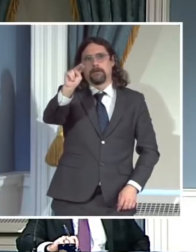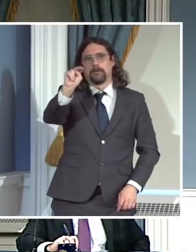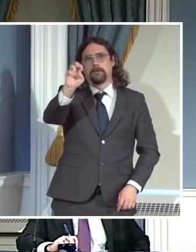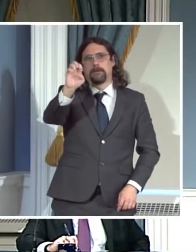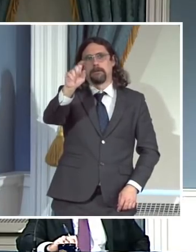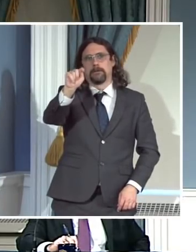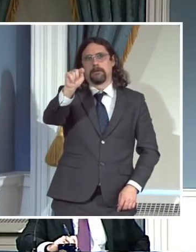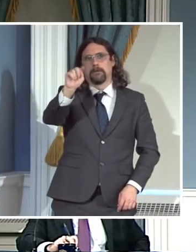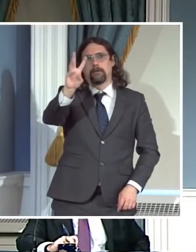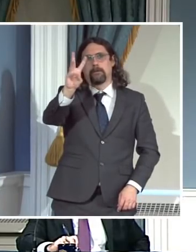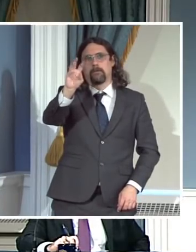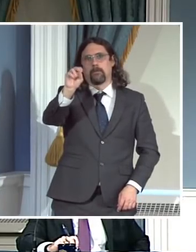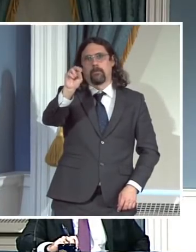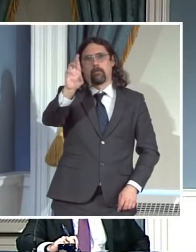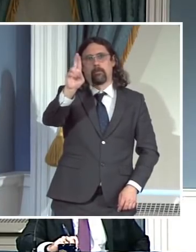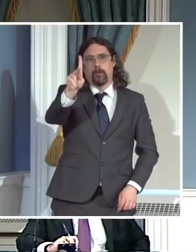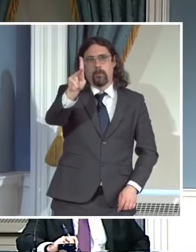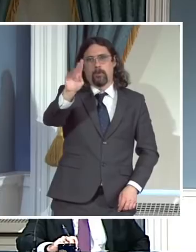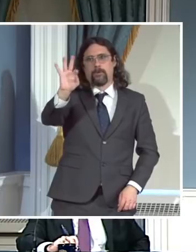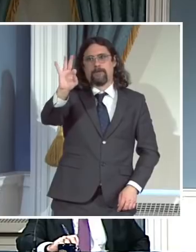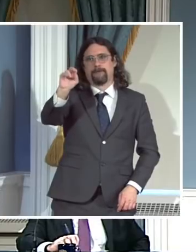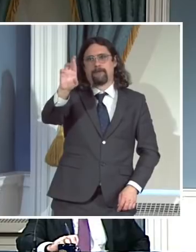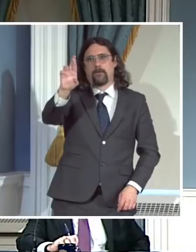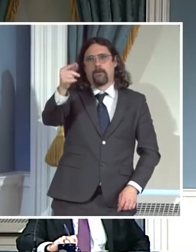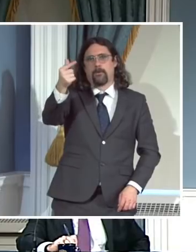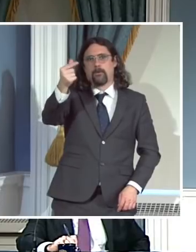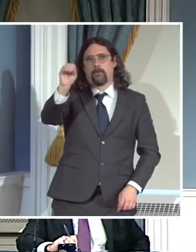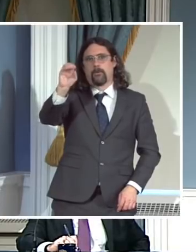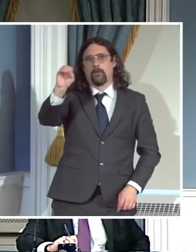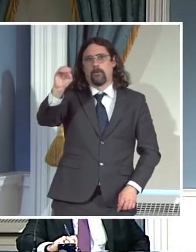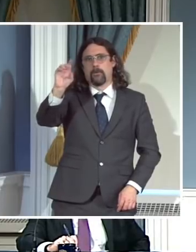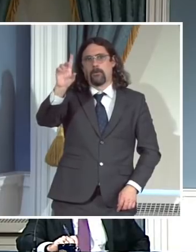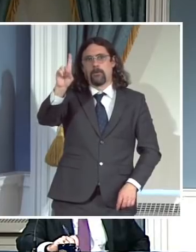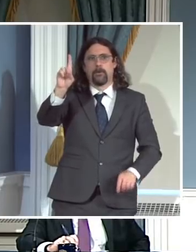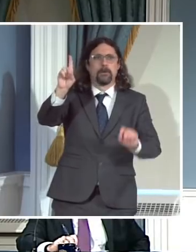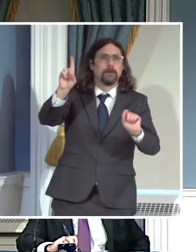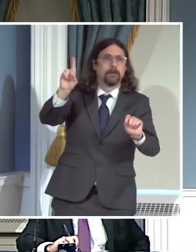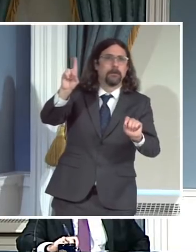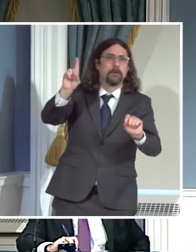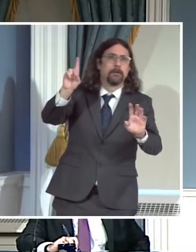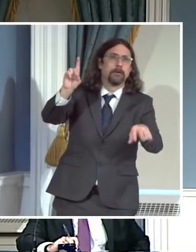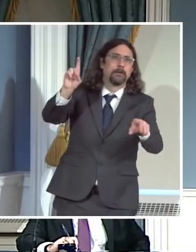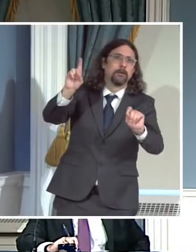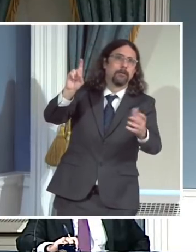nychc.networkforgood, all one word, .com. Say it one more time.